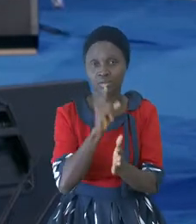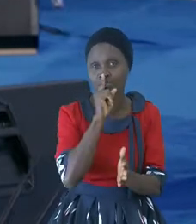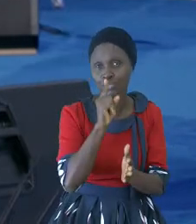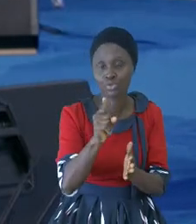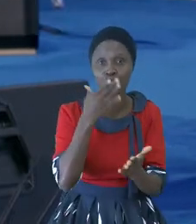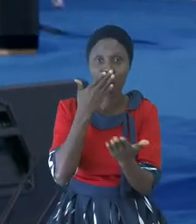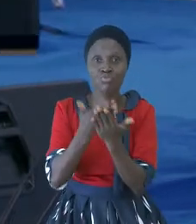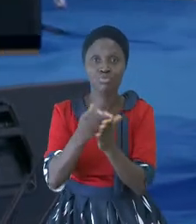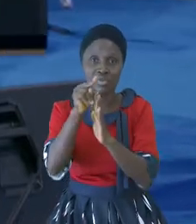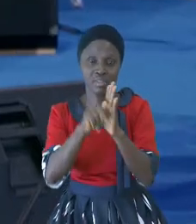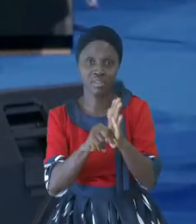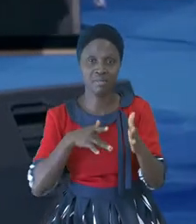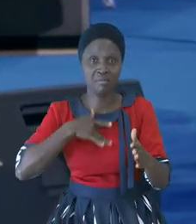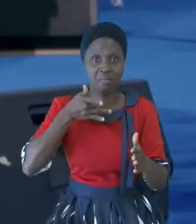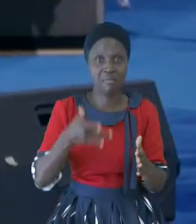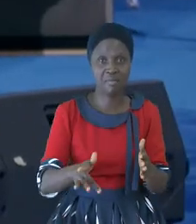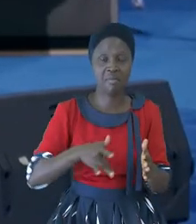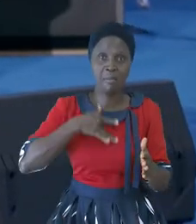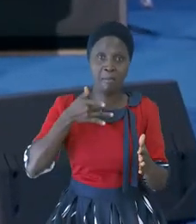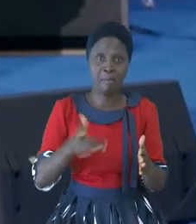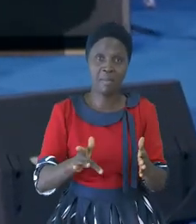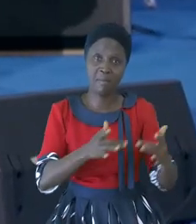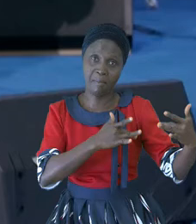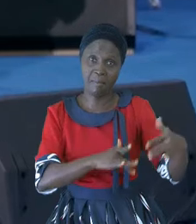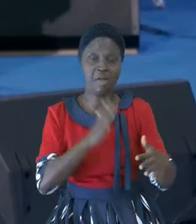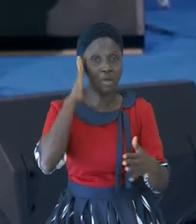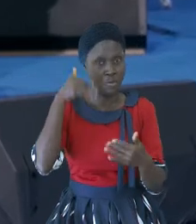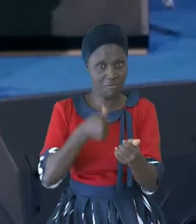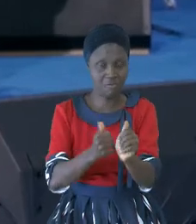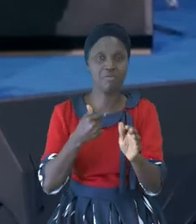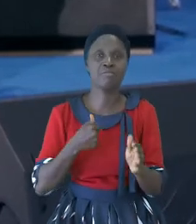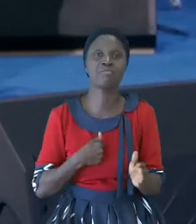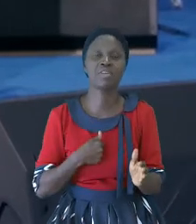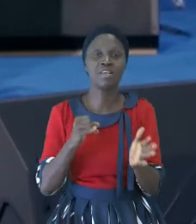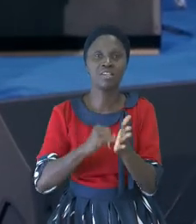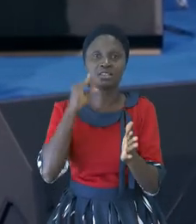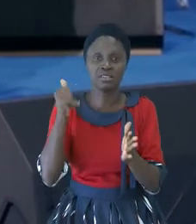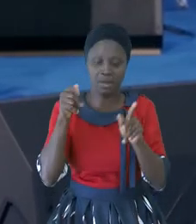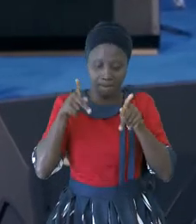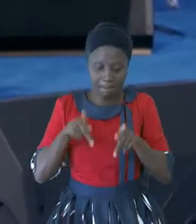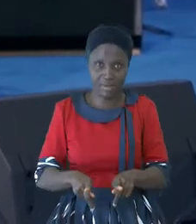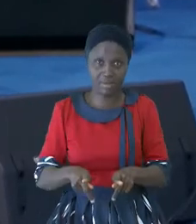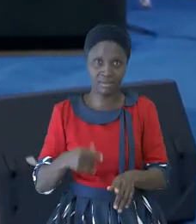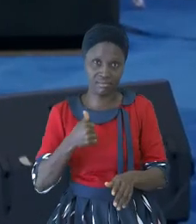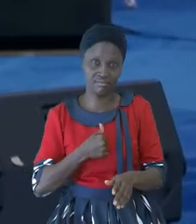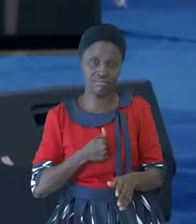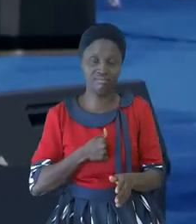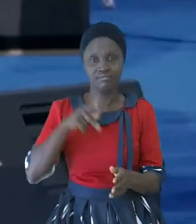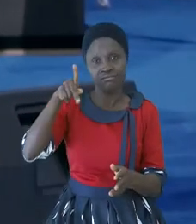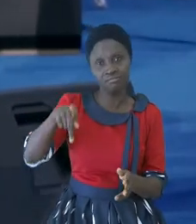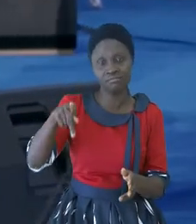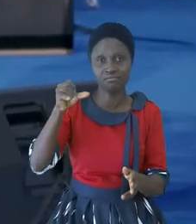mercy shall follow me. It's a personal psalm. David himself